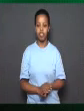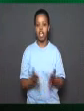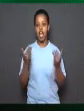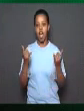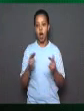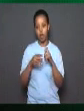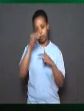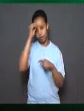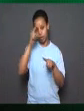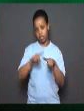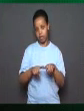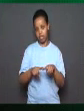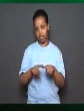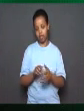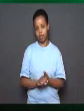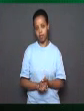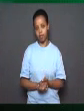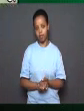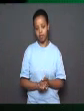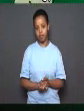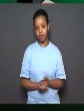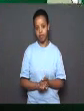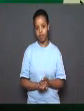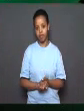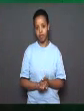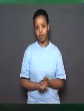Let's get back to our lesson.